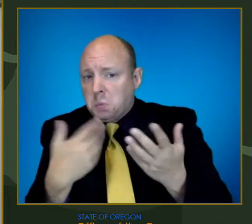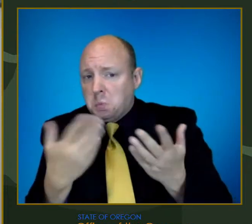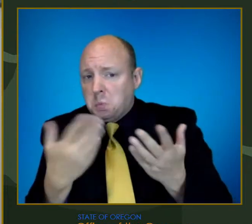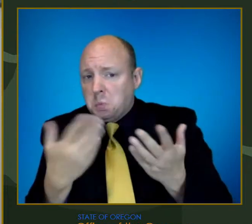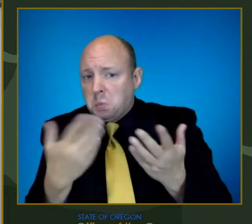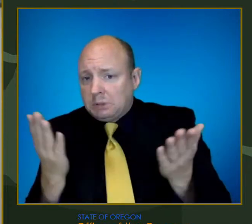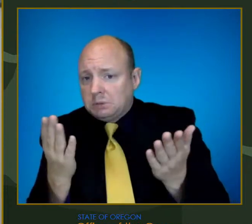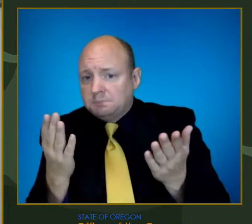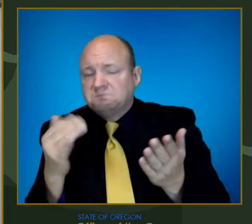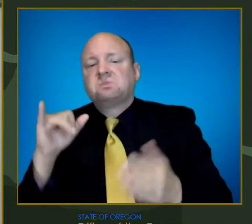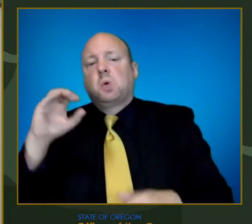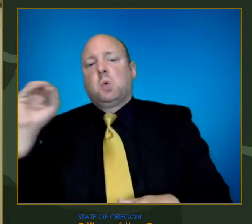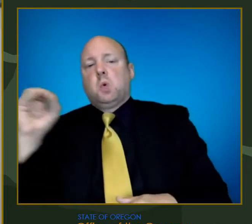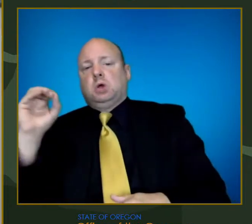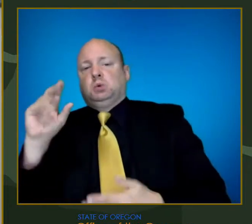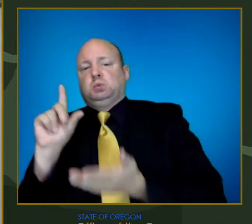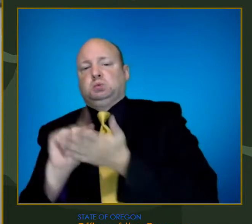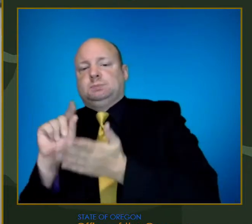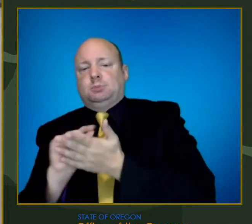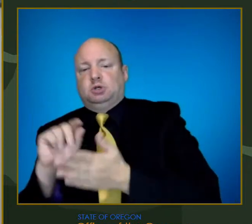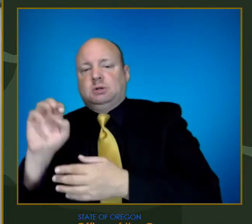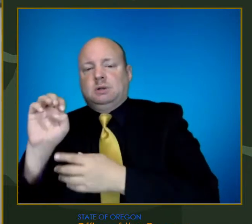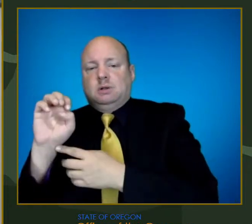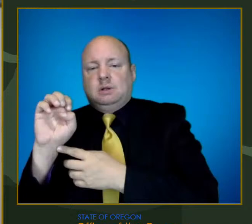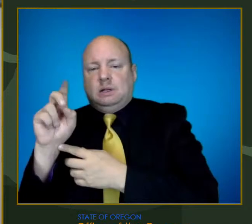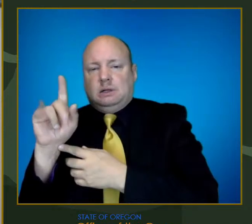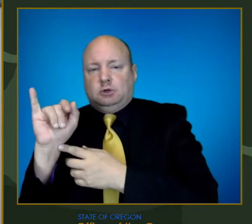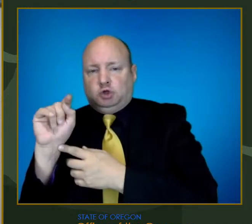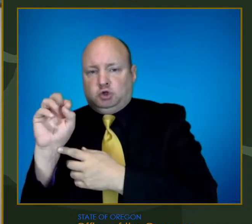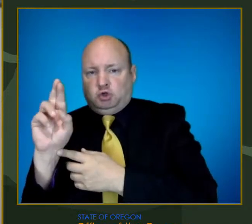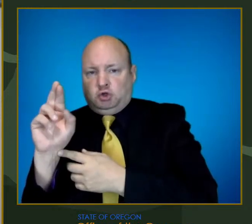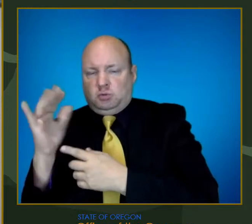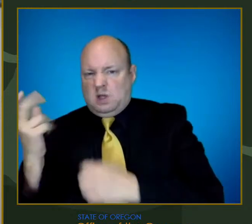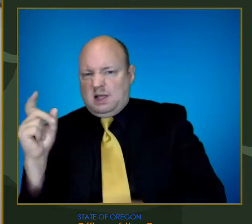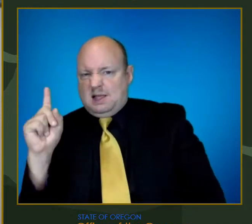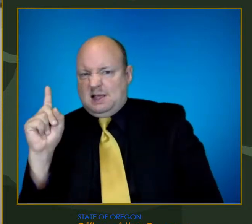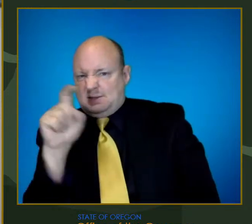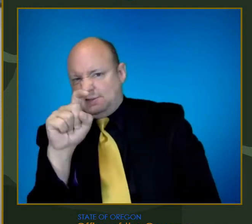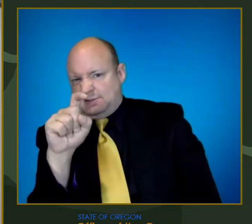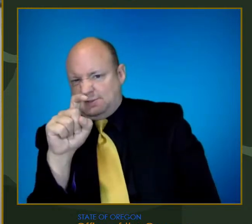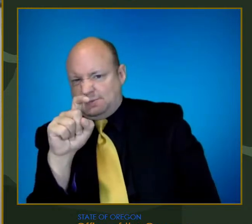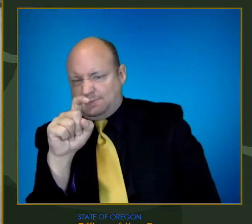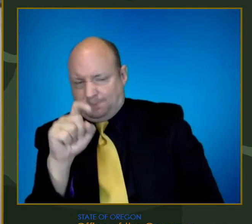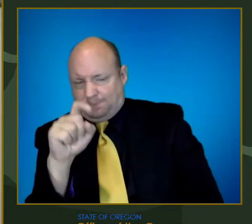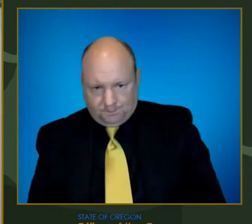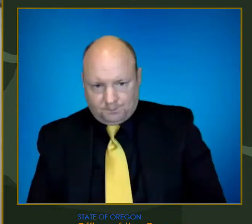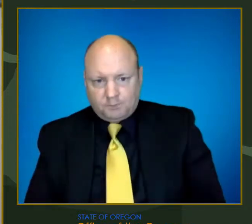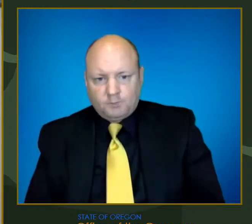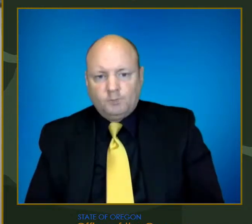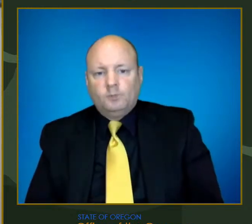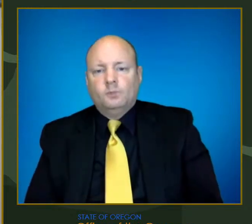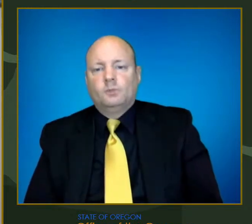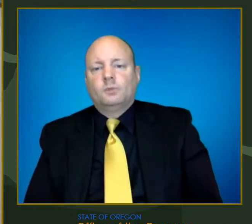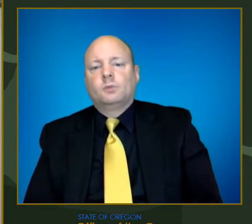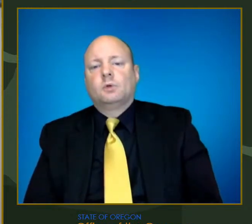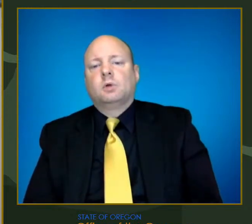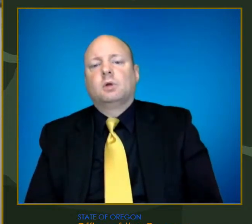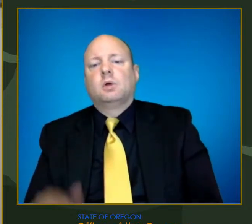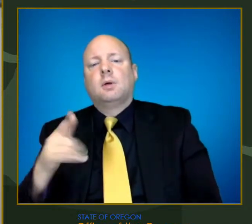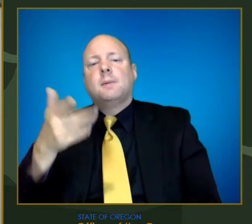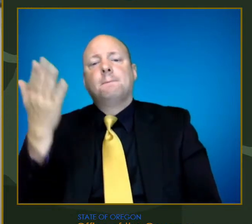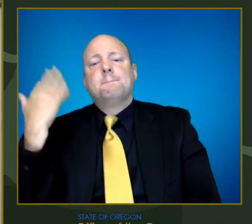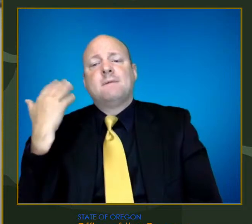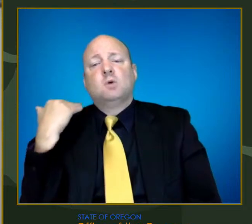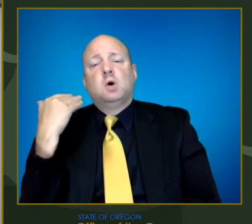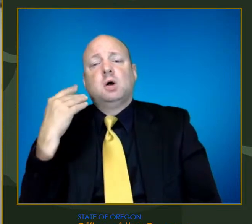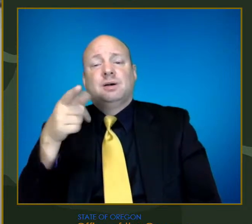Eder. Hey, thanks. So the state previously stratified its reopening benchmarks for schools, one